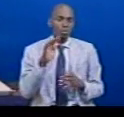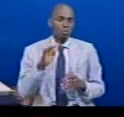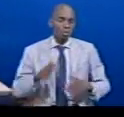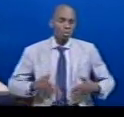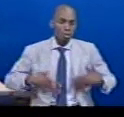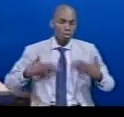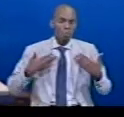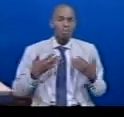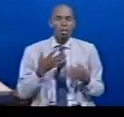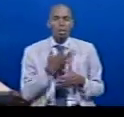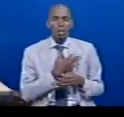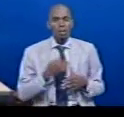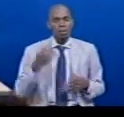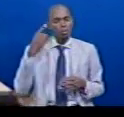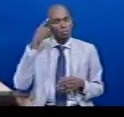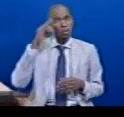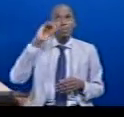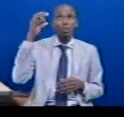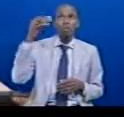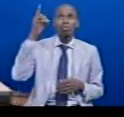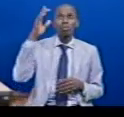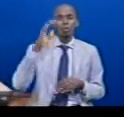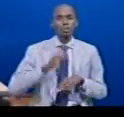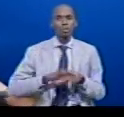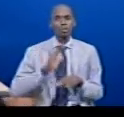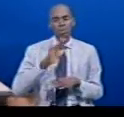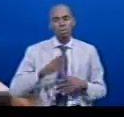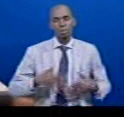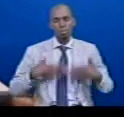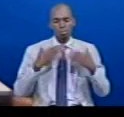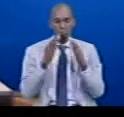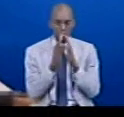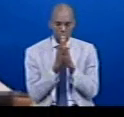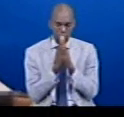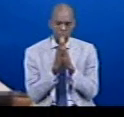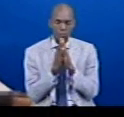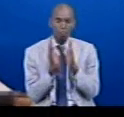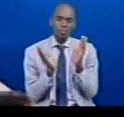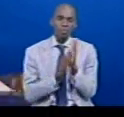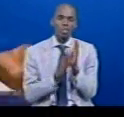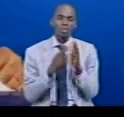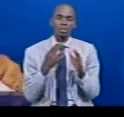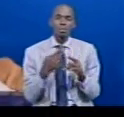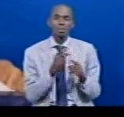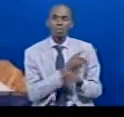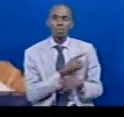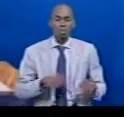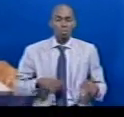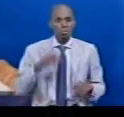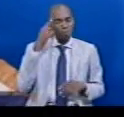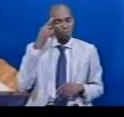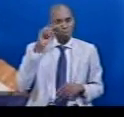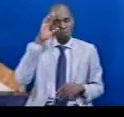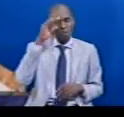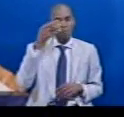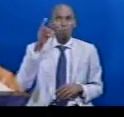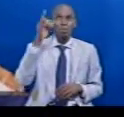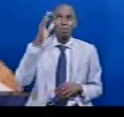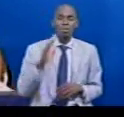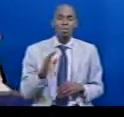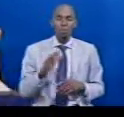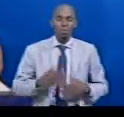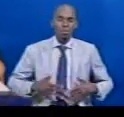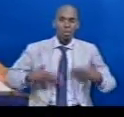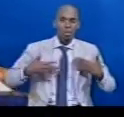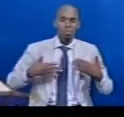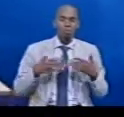your voice and let us pray. Praise the Lord for his life. Praise the Lord